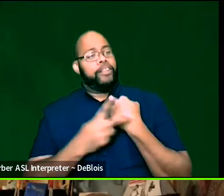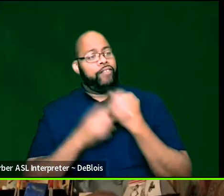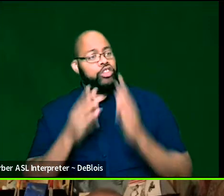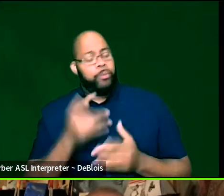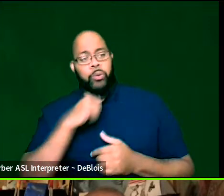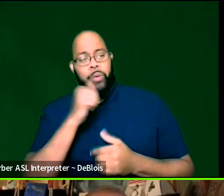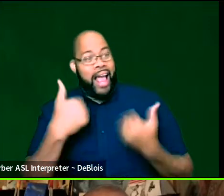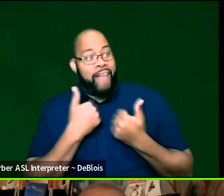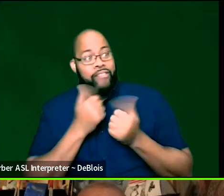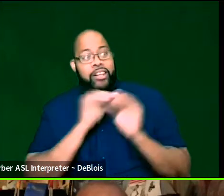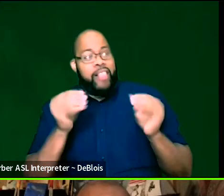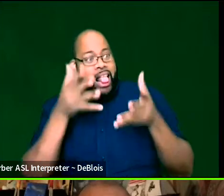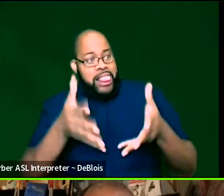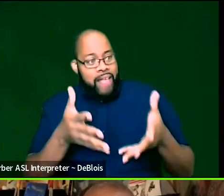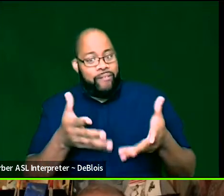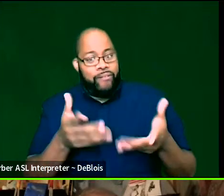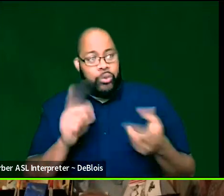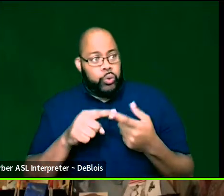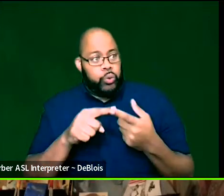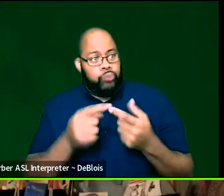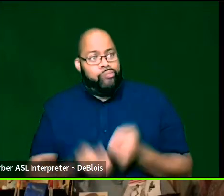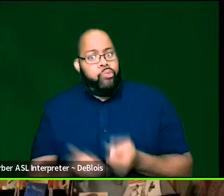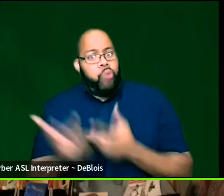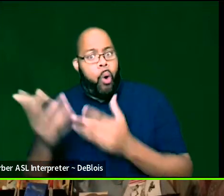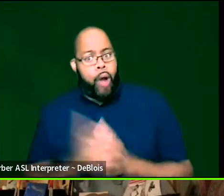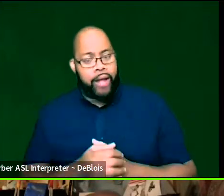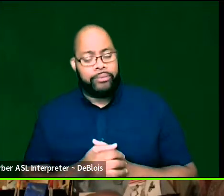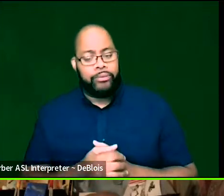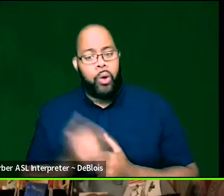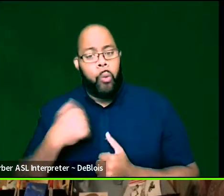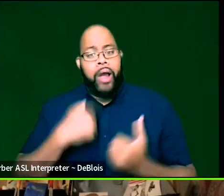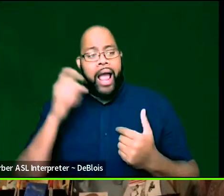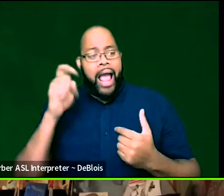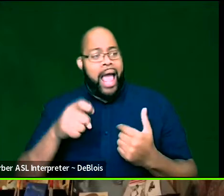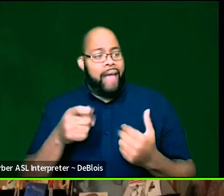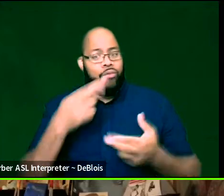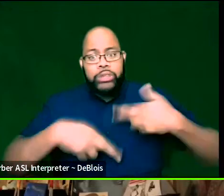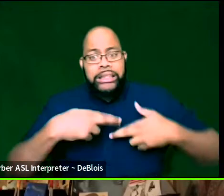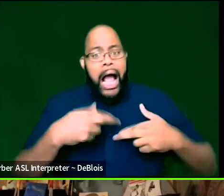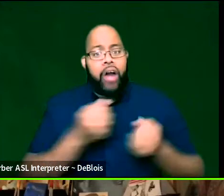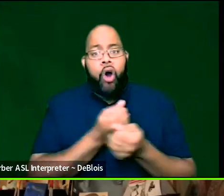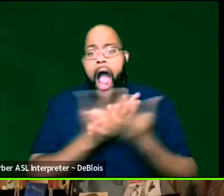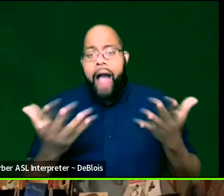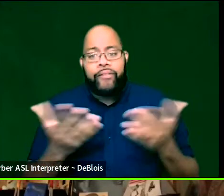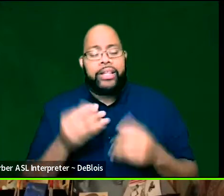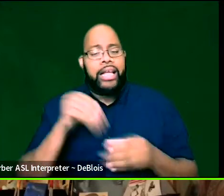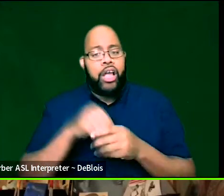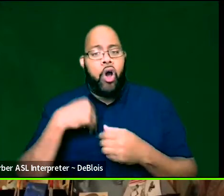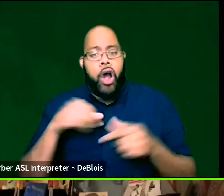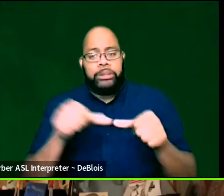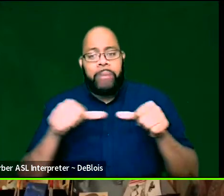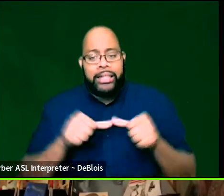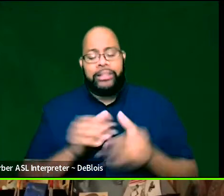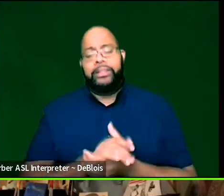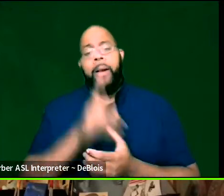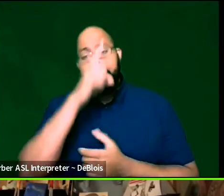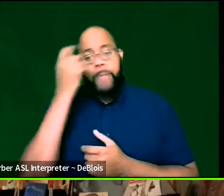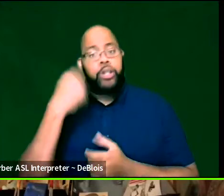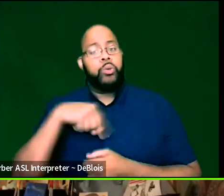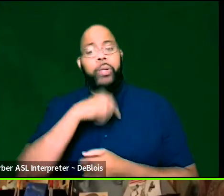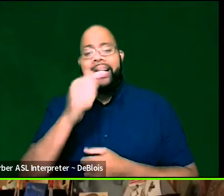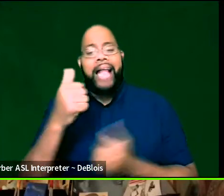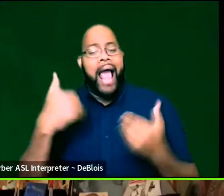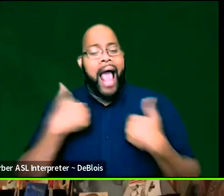we didn't have anything left over to discard. I mean, we had to recycle everything in our spaces because we did